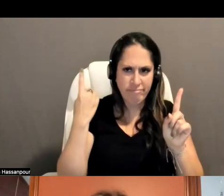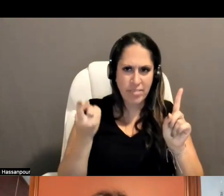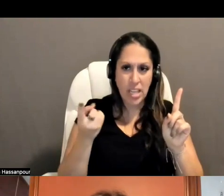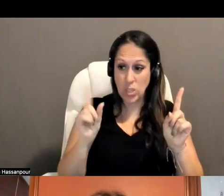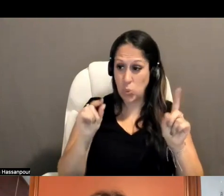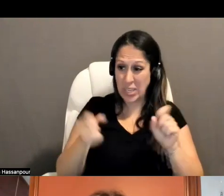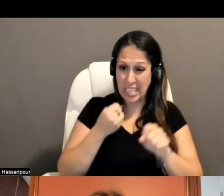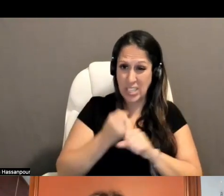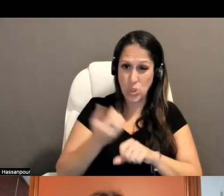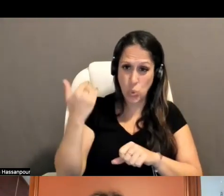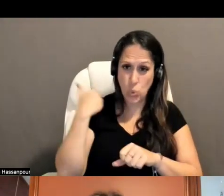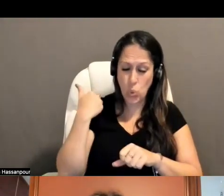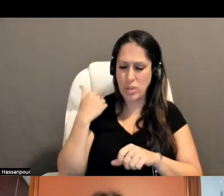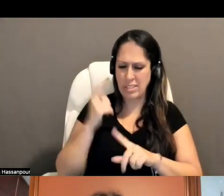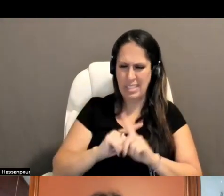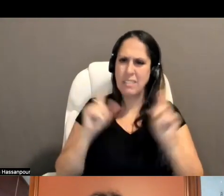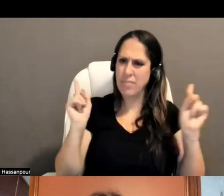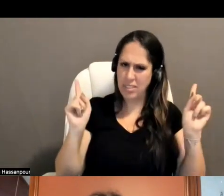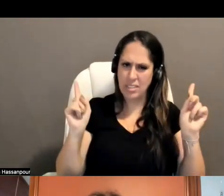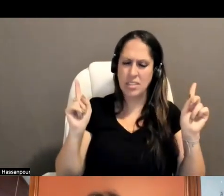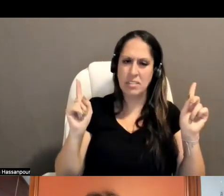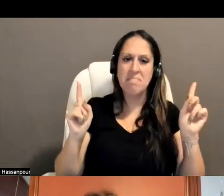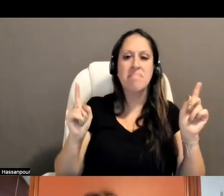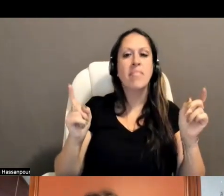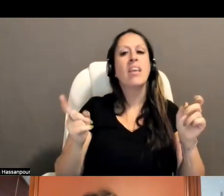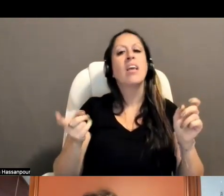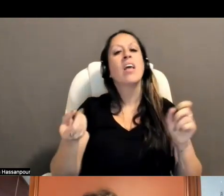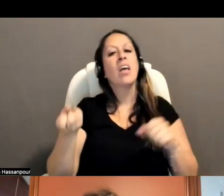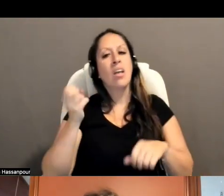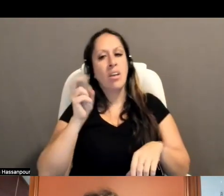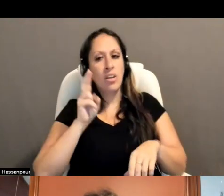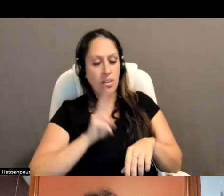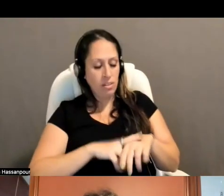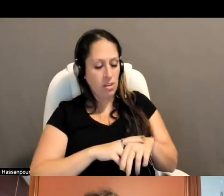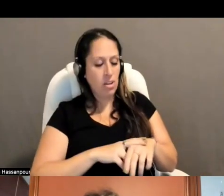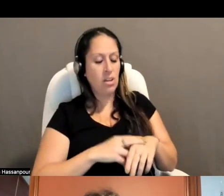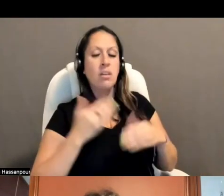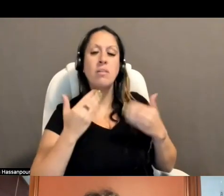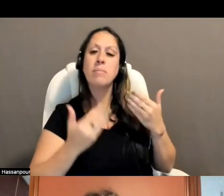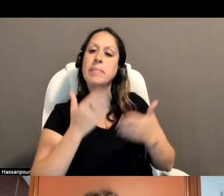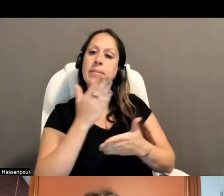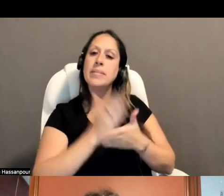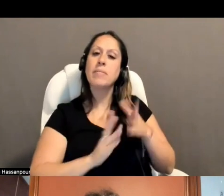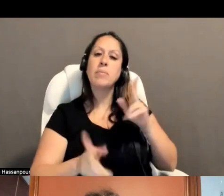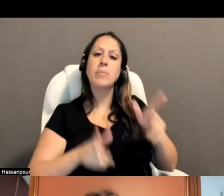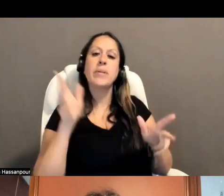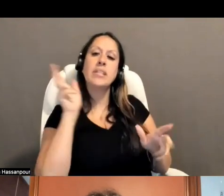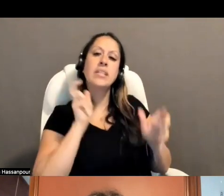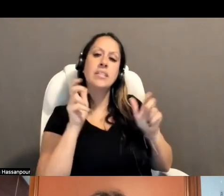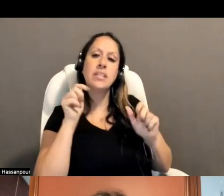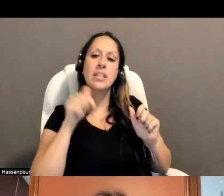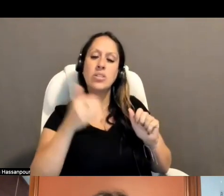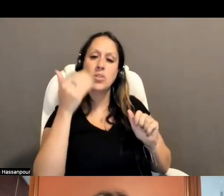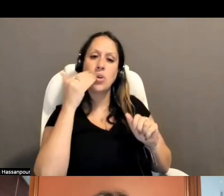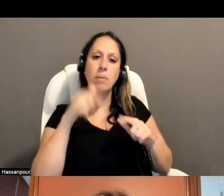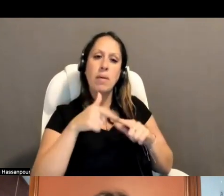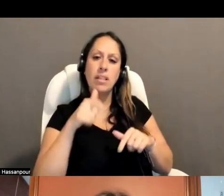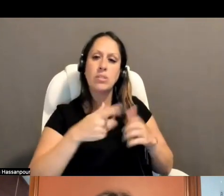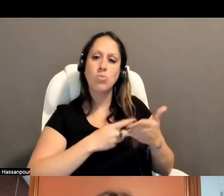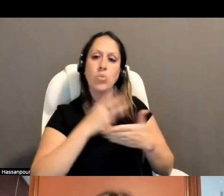years ago. But of course, maybe some of the folks listening to this know about this